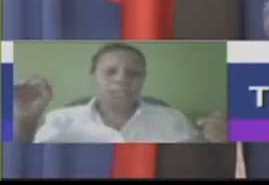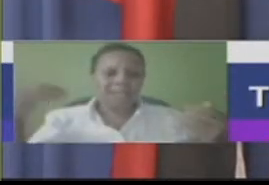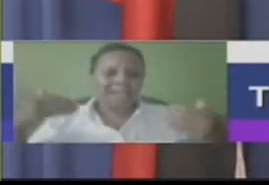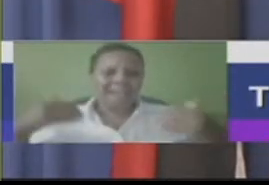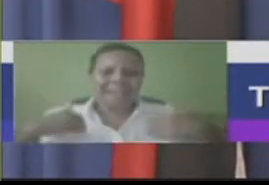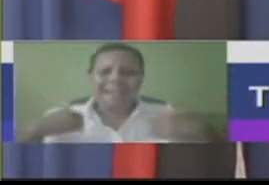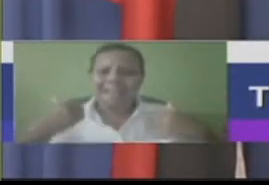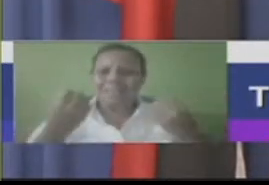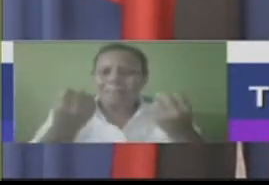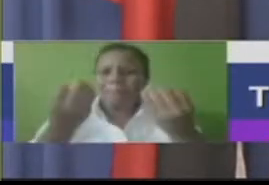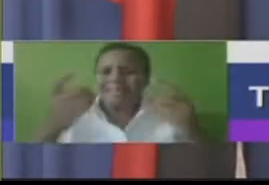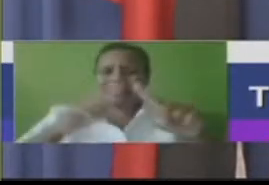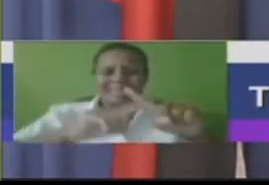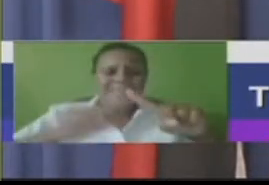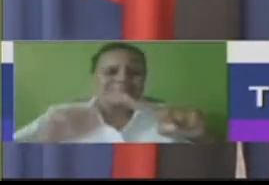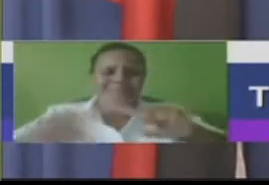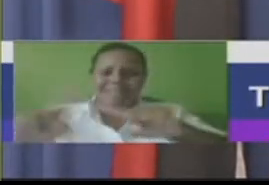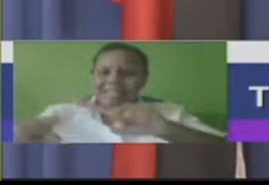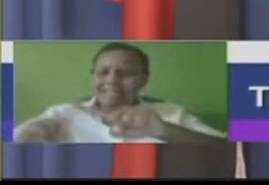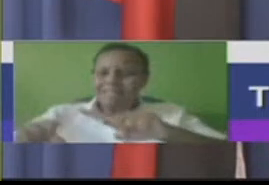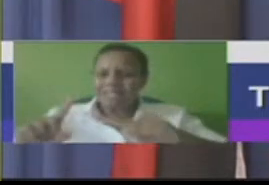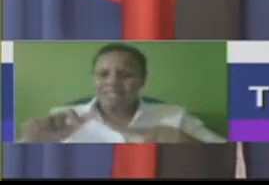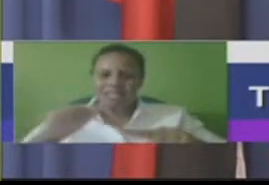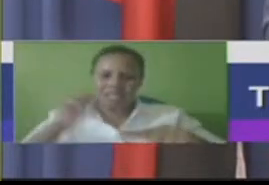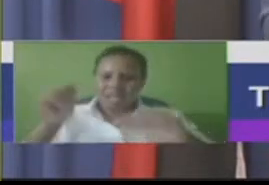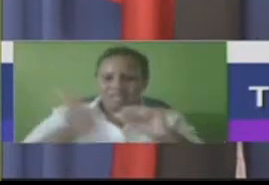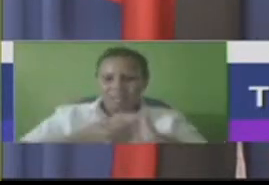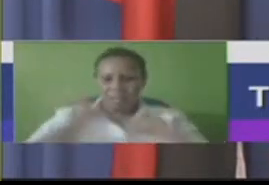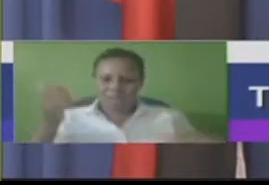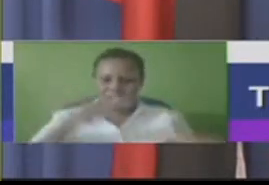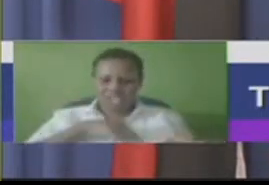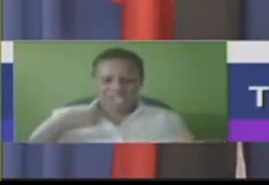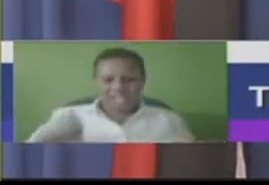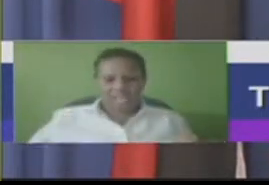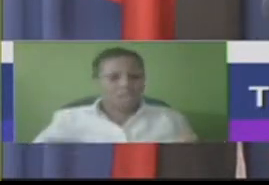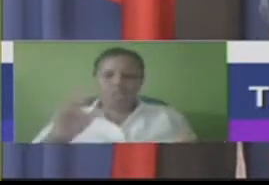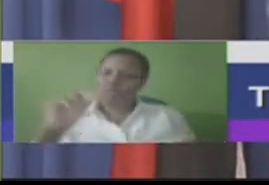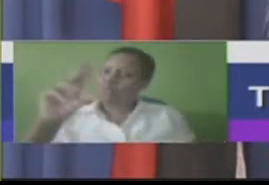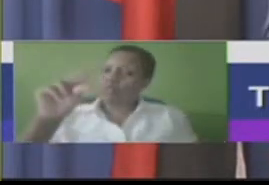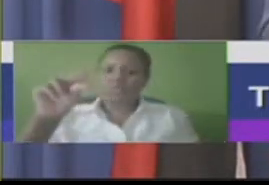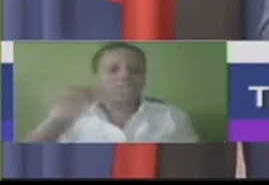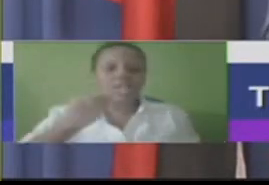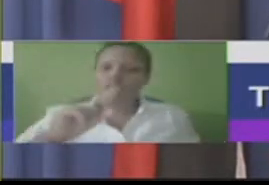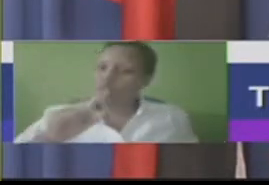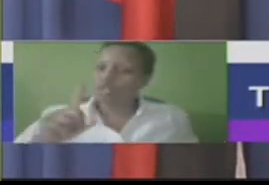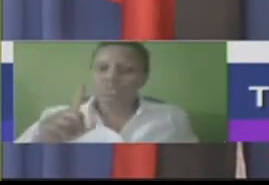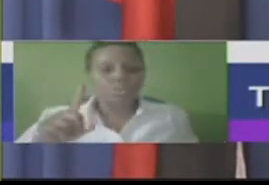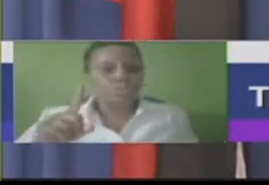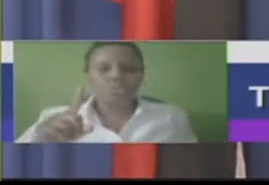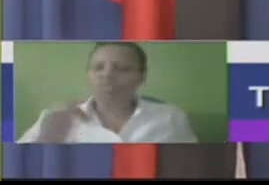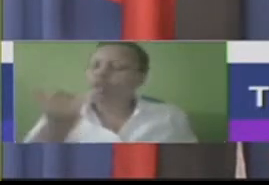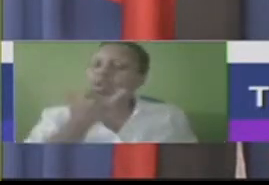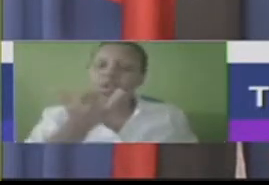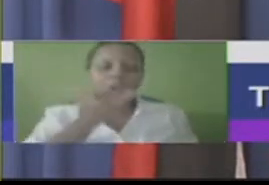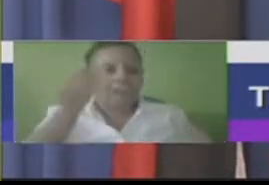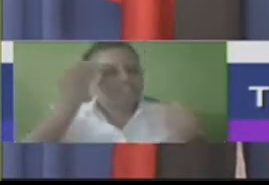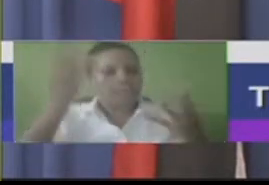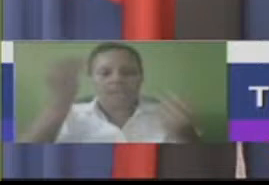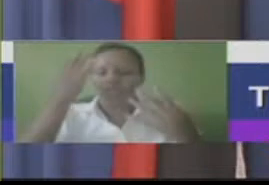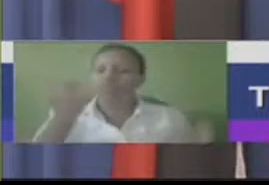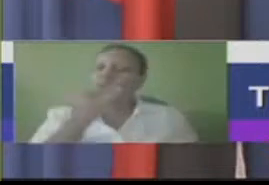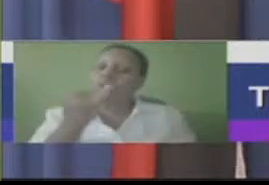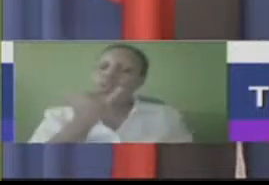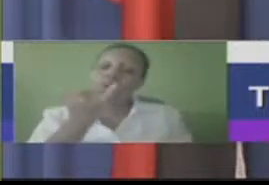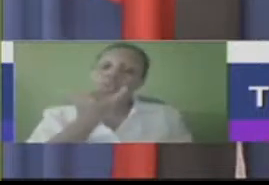so it's not most of it being done by Chinese. There is some Chinese. Two of the major projects are the Central Block is the major